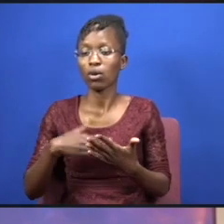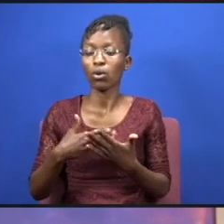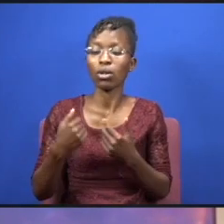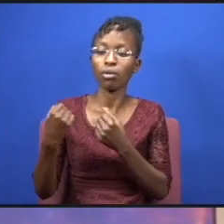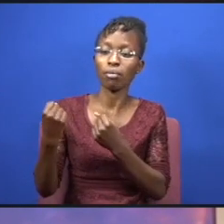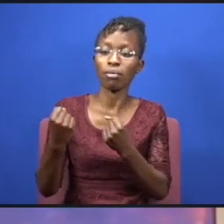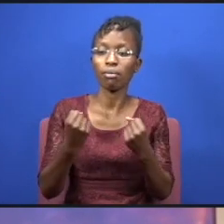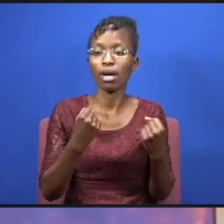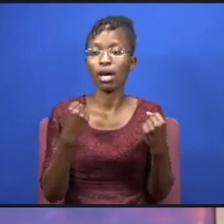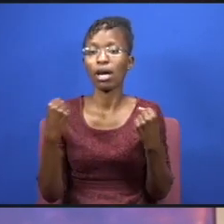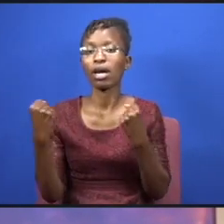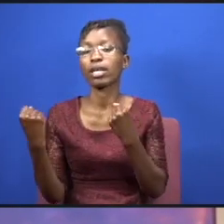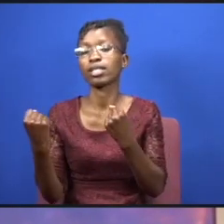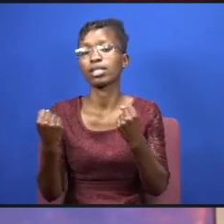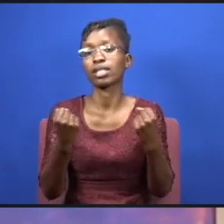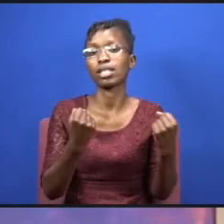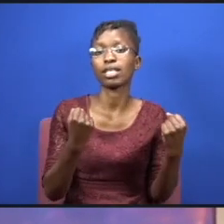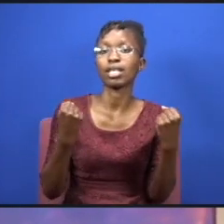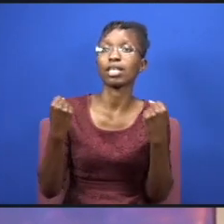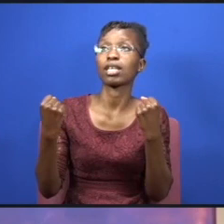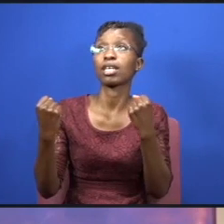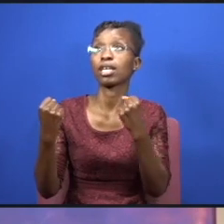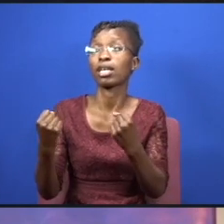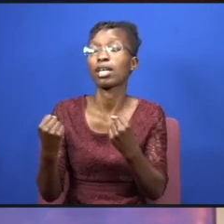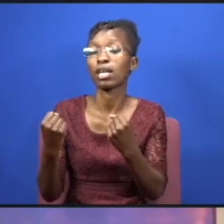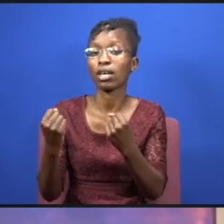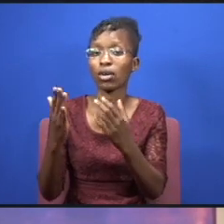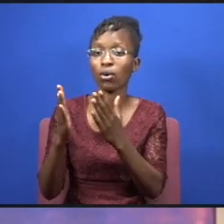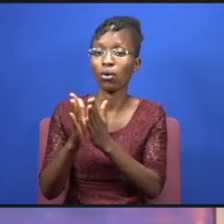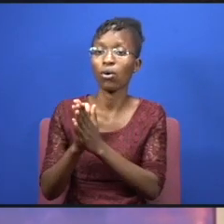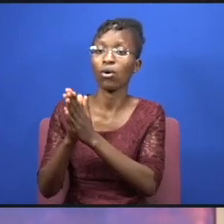Are you Lord God,